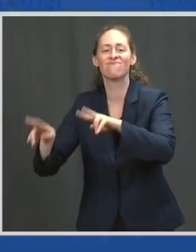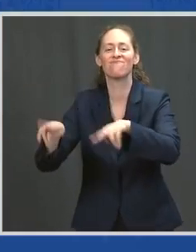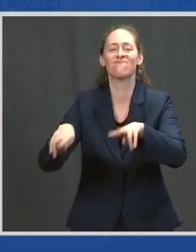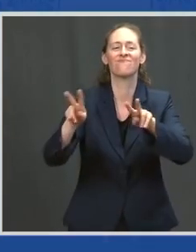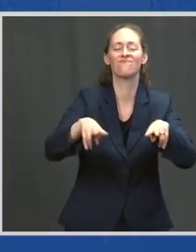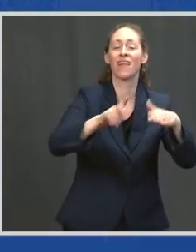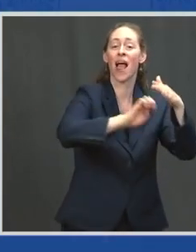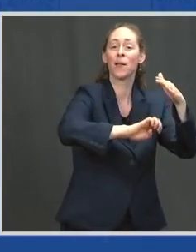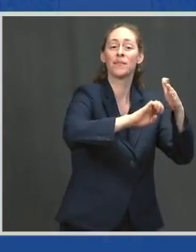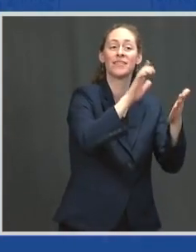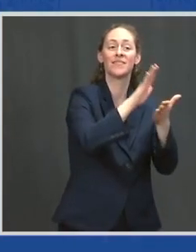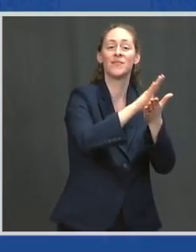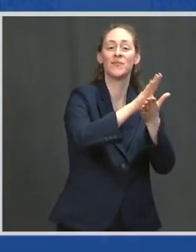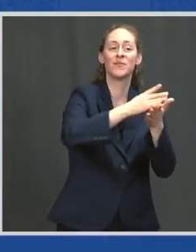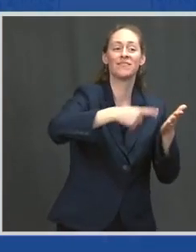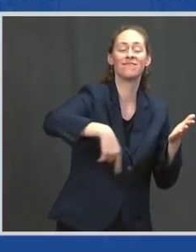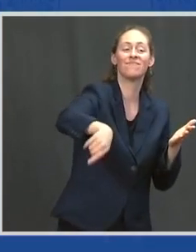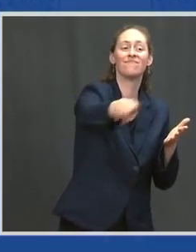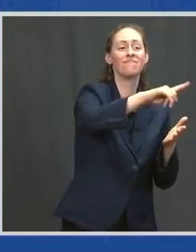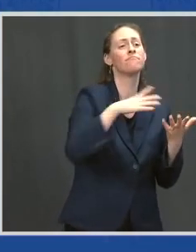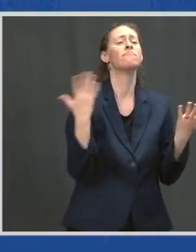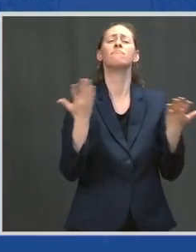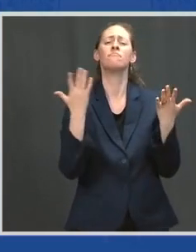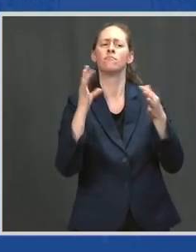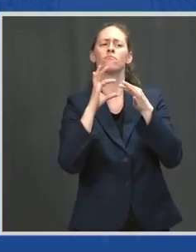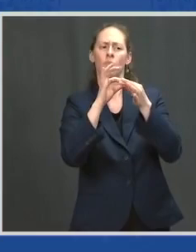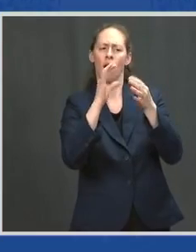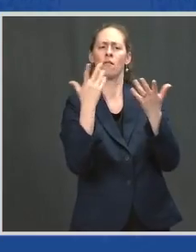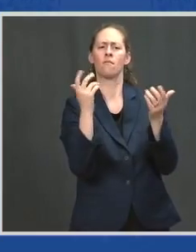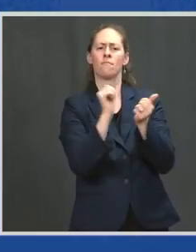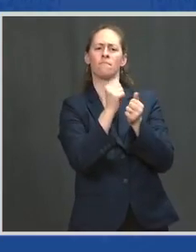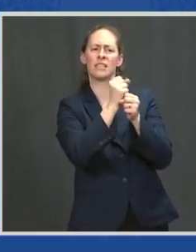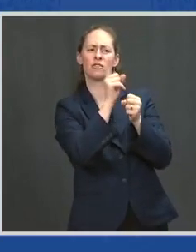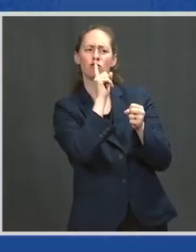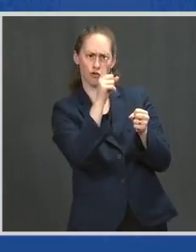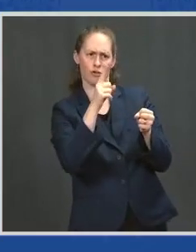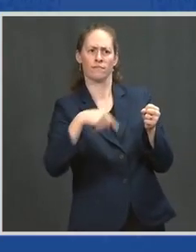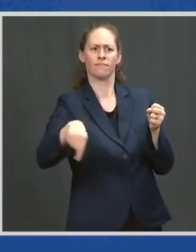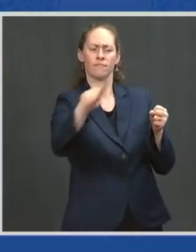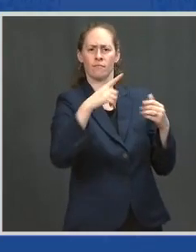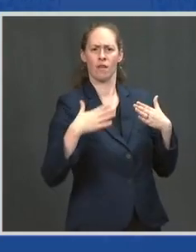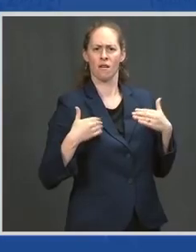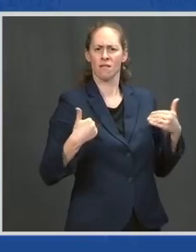preschool for 3- and 4-year-olds, not daycare, preschool.